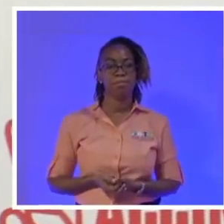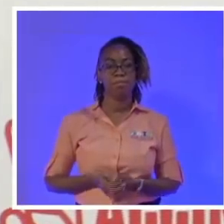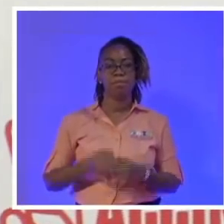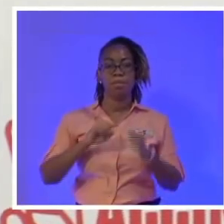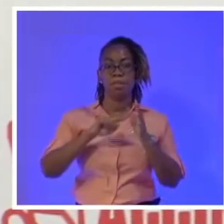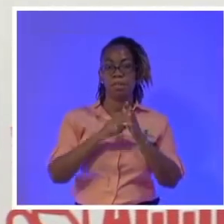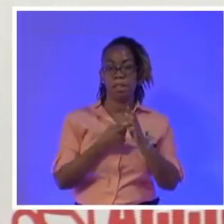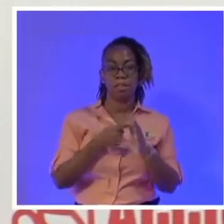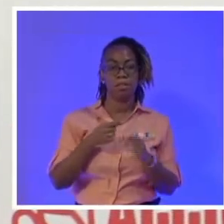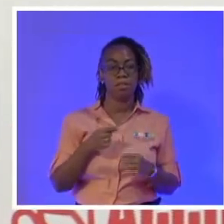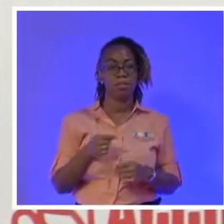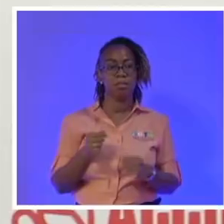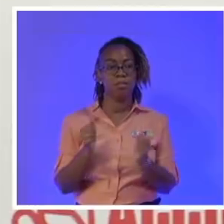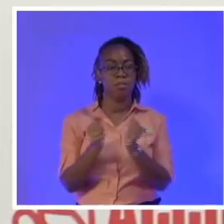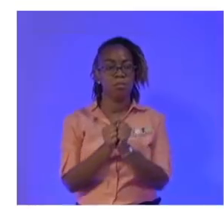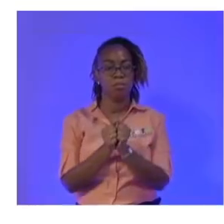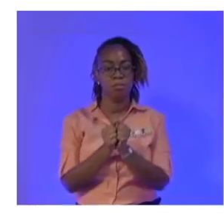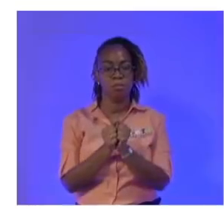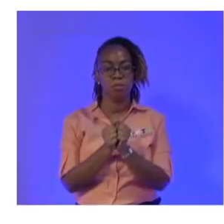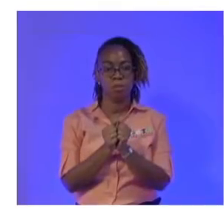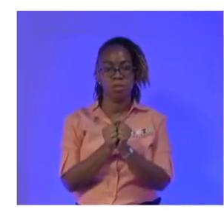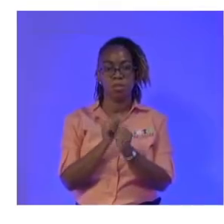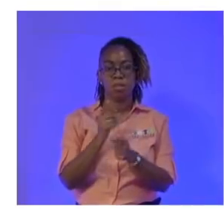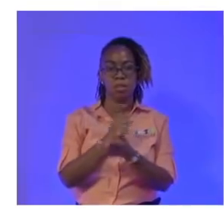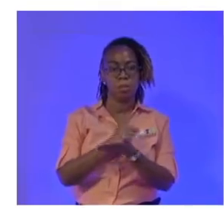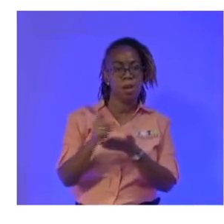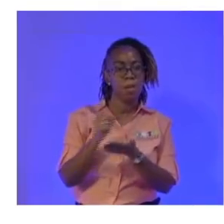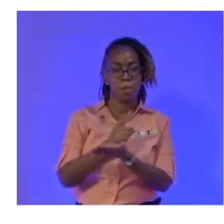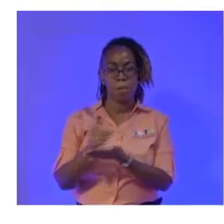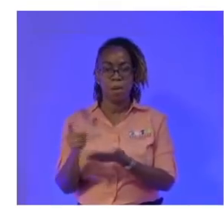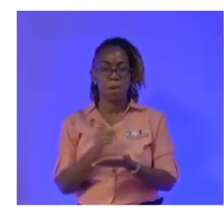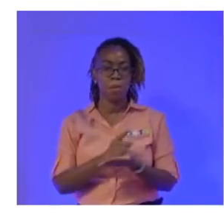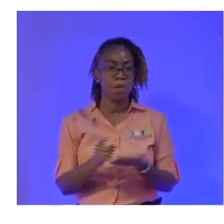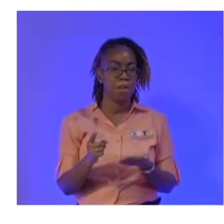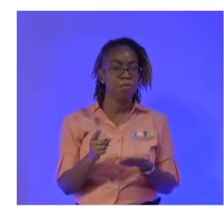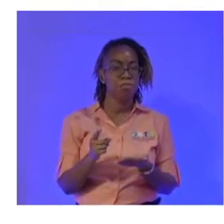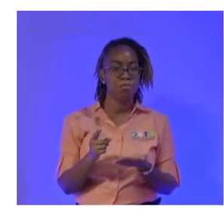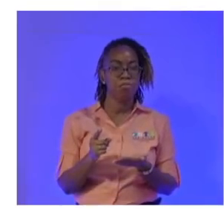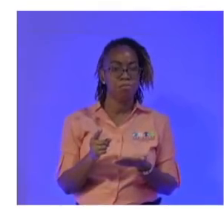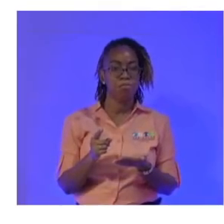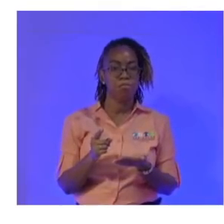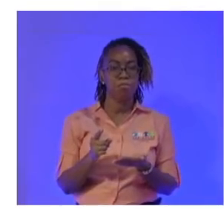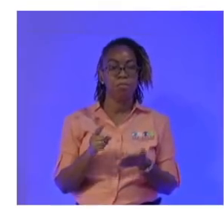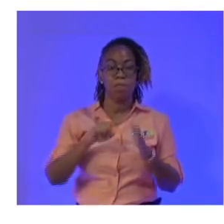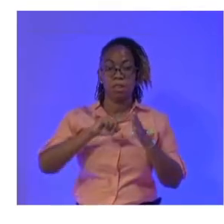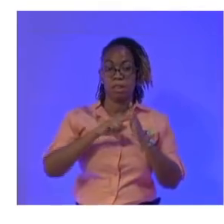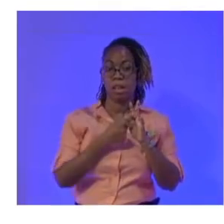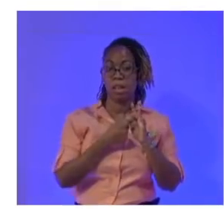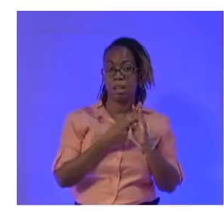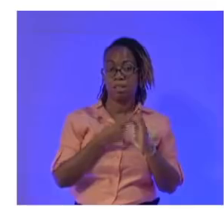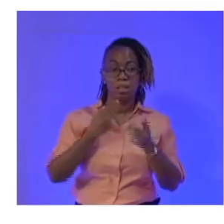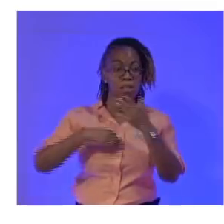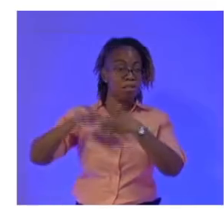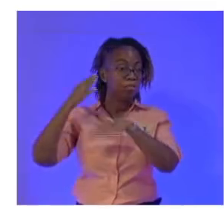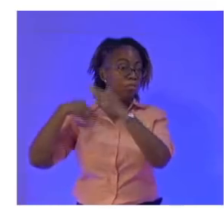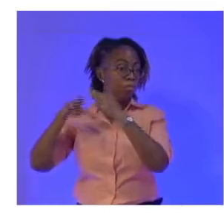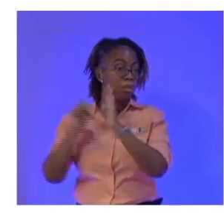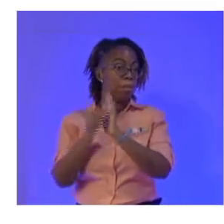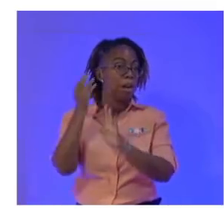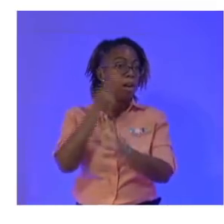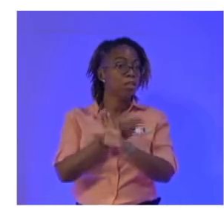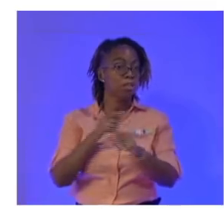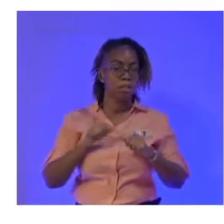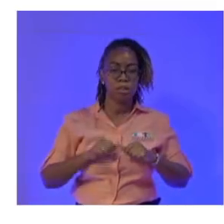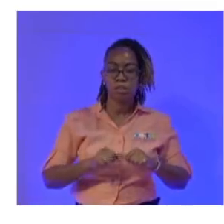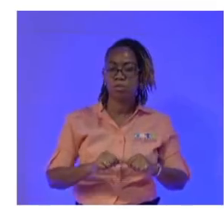by looking at those weekly trends that we've been tracking since the start of the pandemic. This current